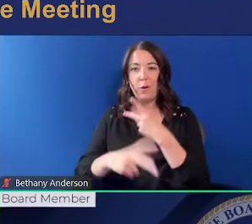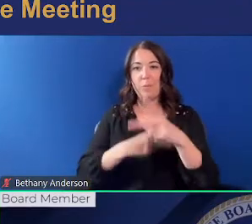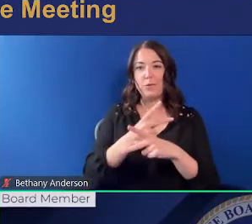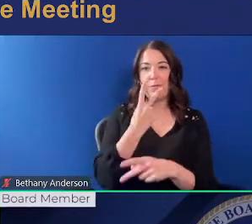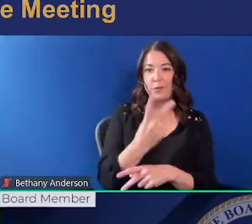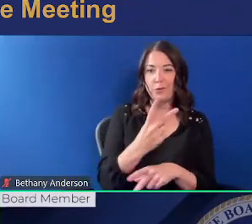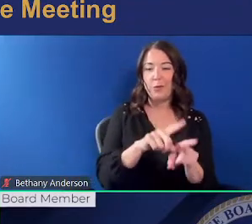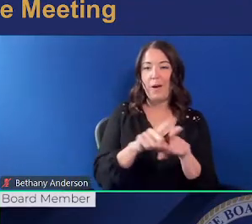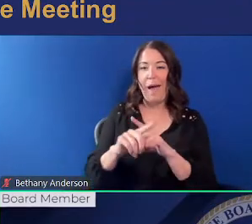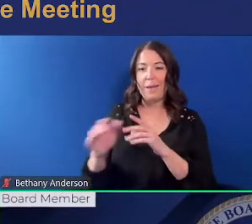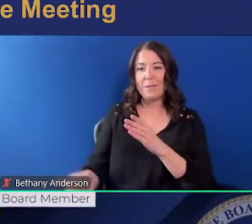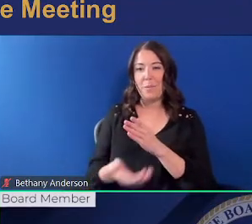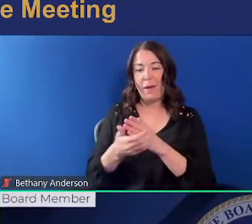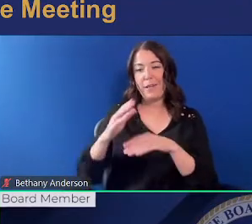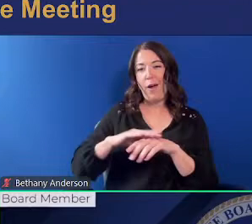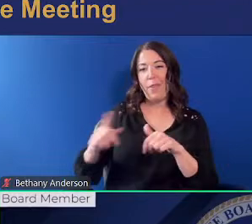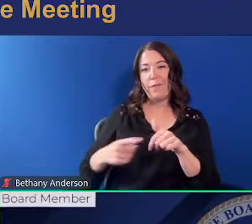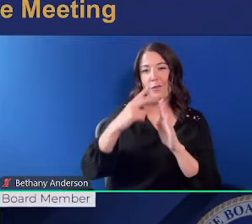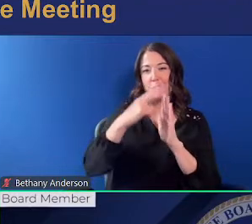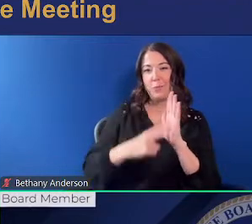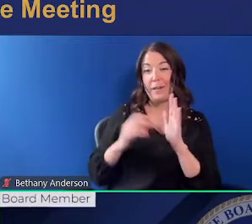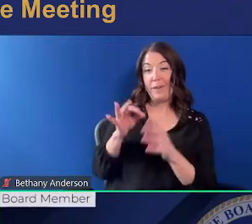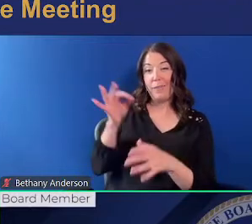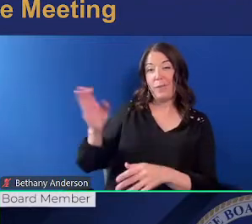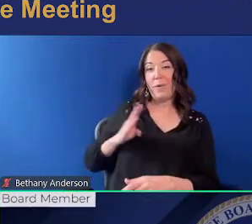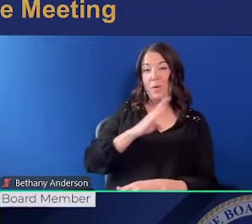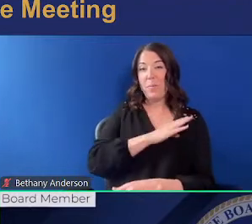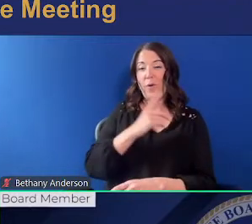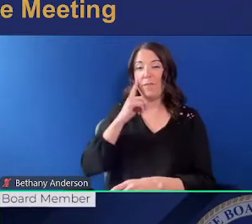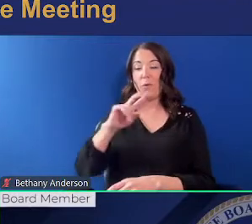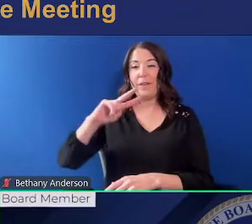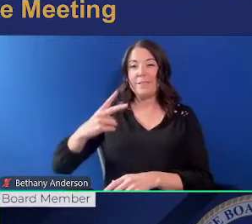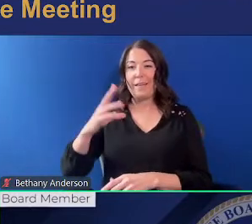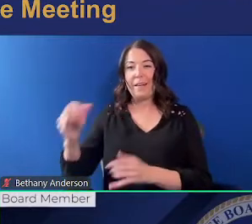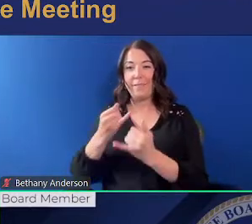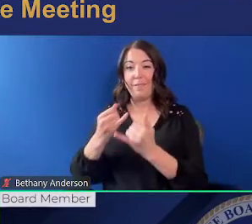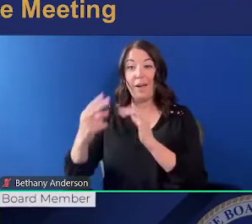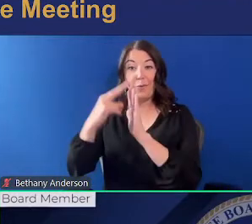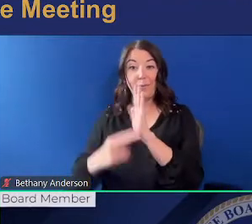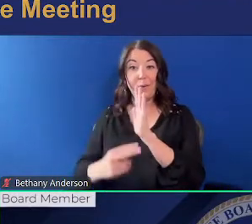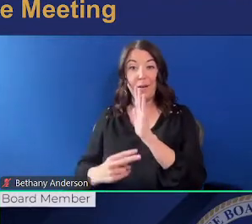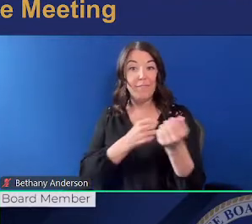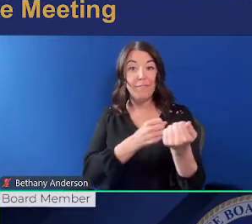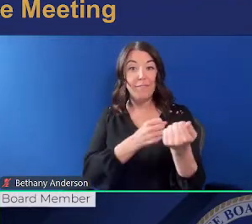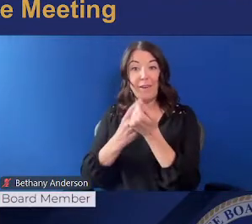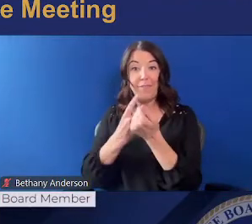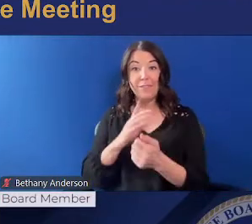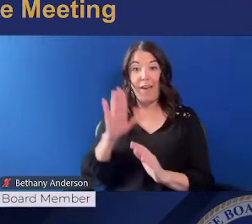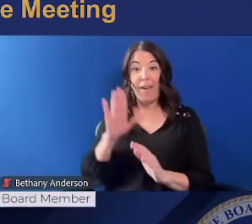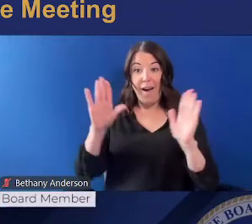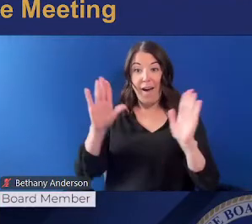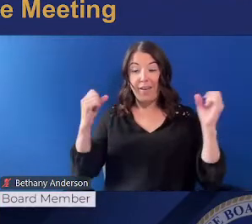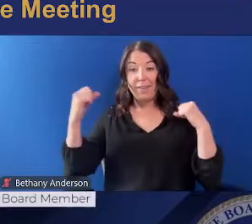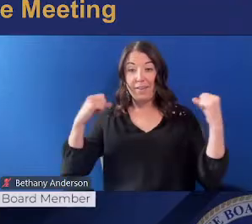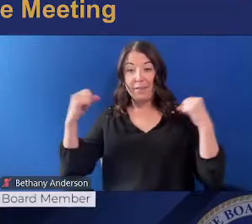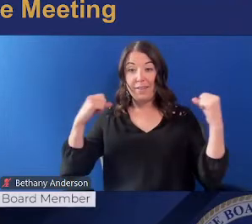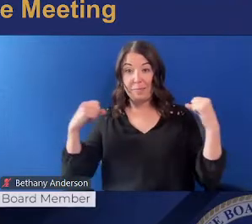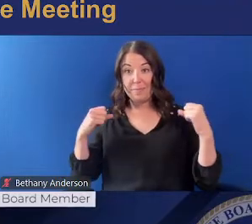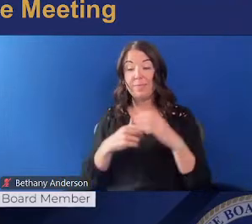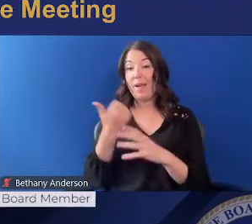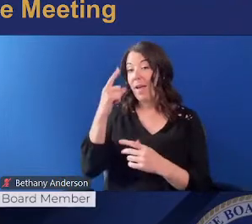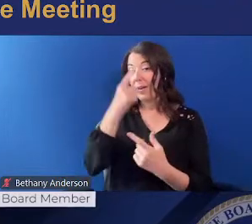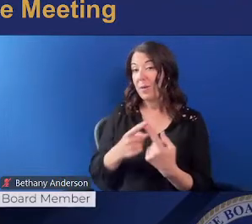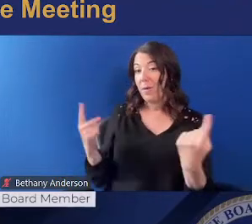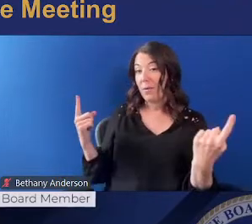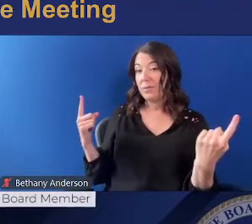and forward to the board for approval on second and final reading. All in favor say aye. Aye. Aye. Any